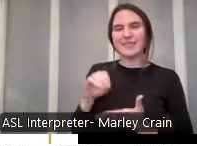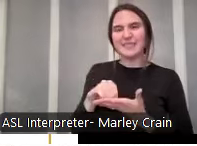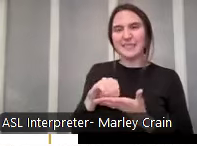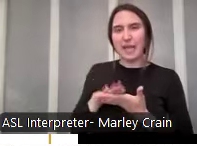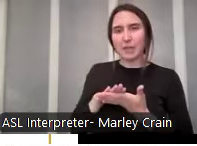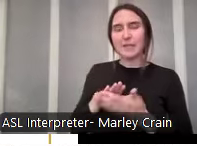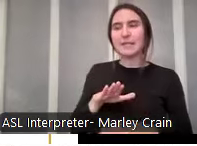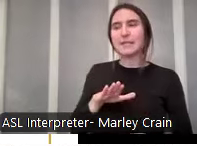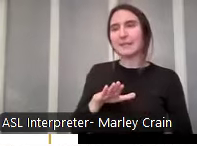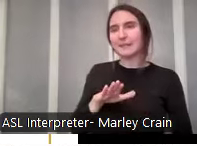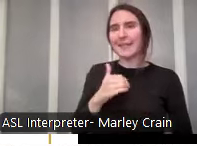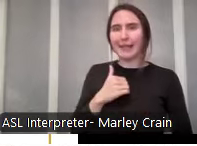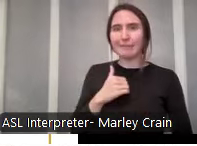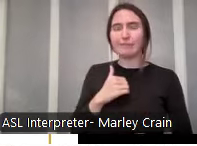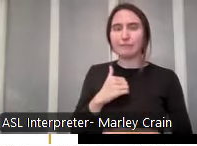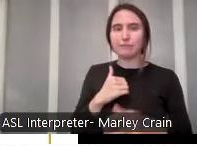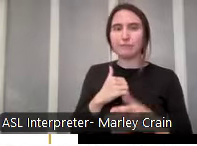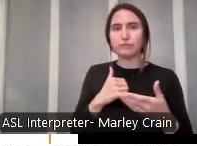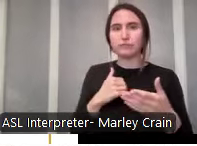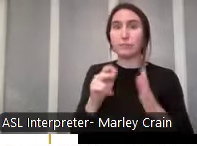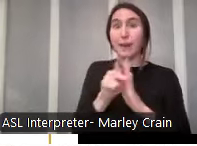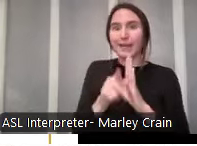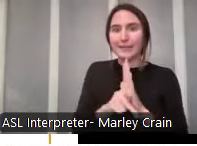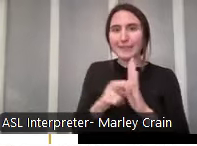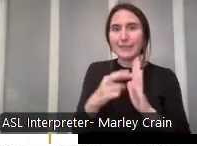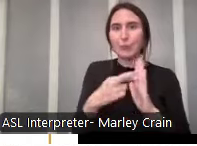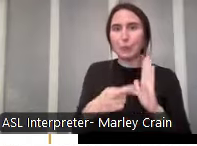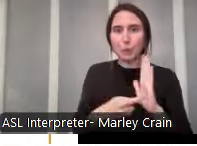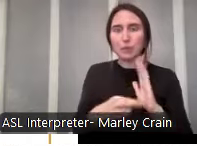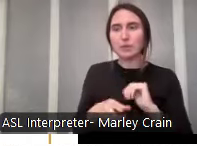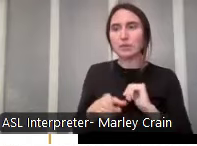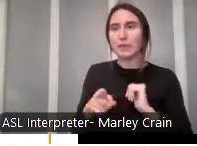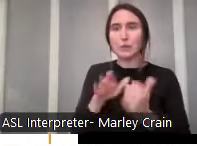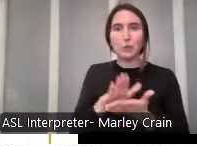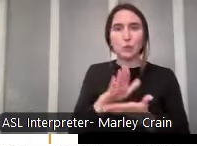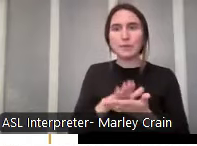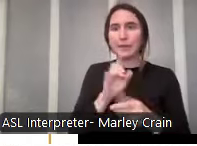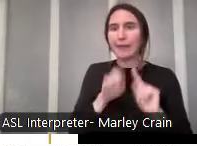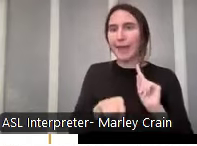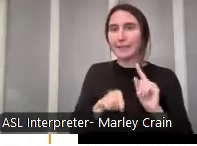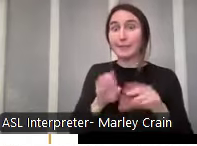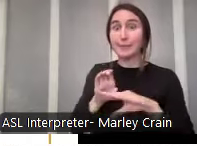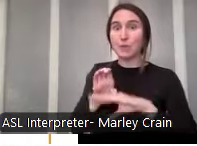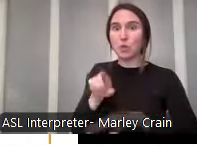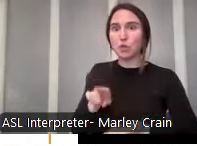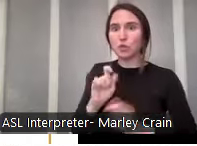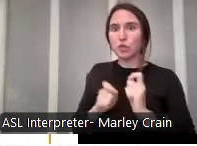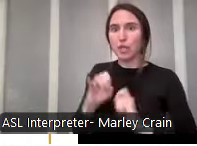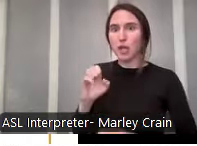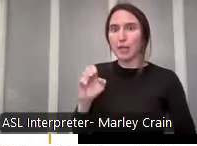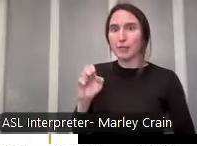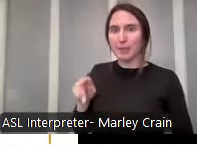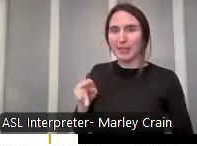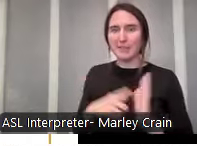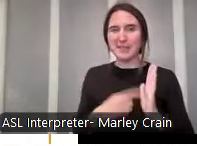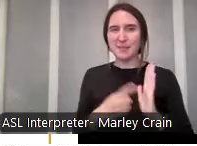doing this, but it is unfortunately still something we hear about. Okay, speaking of IEPs, IEP issues, which come up